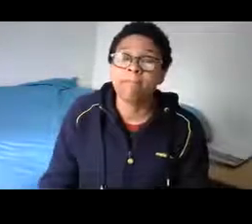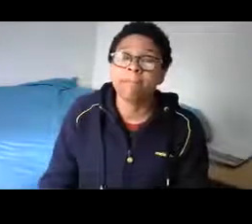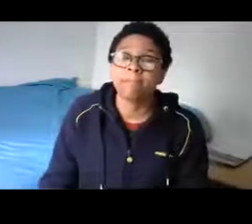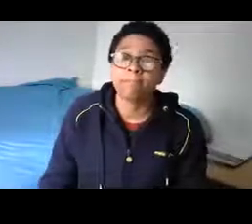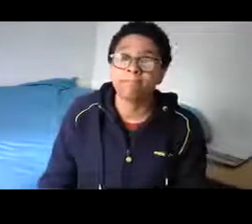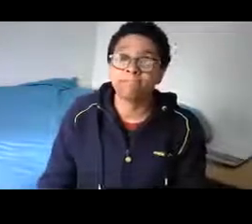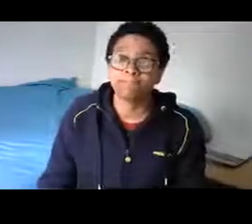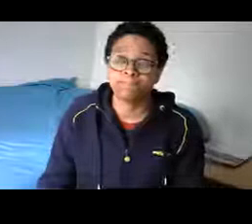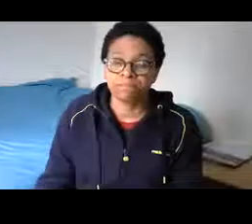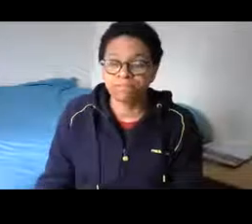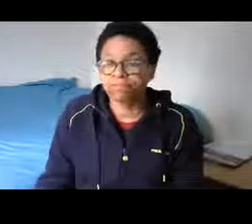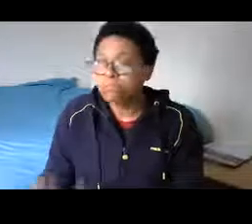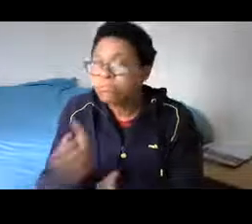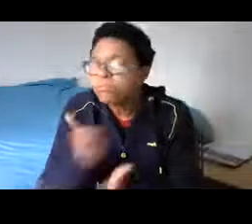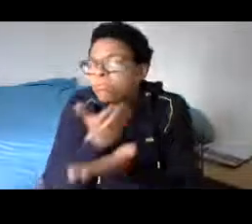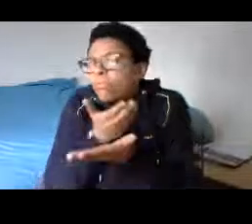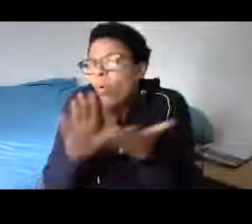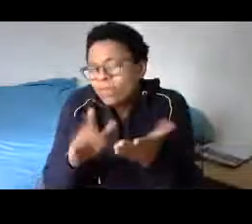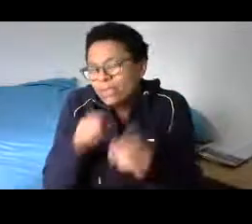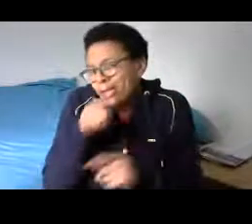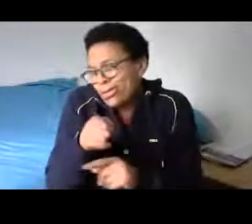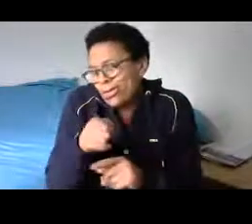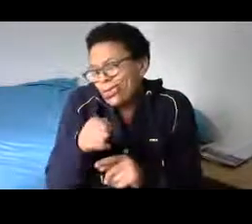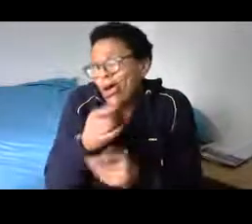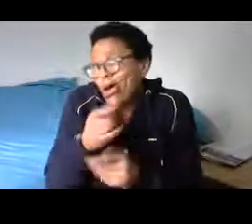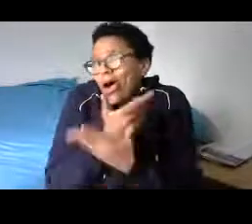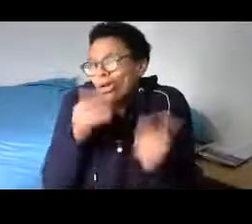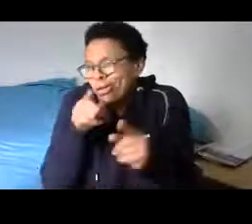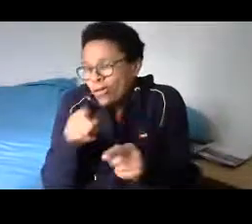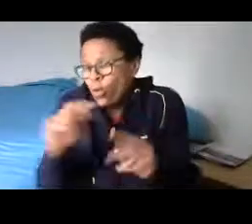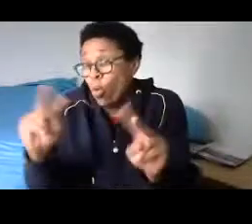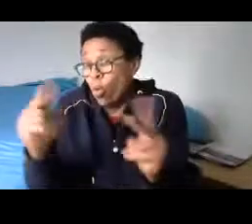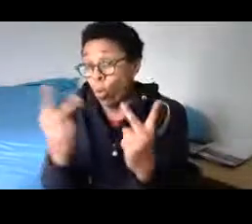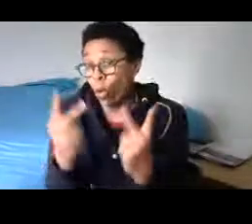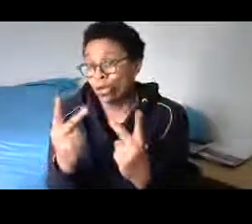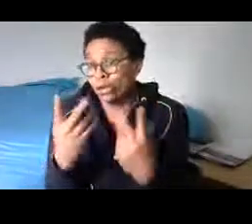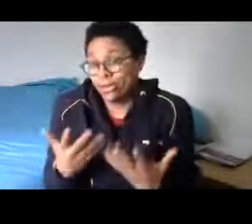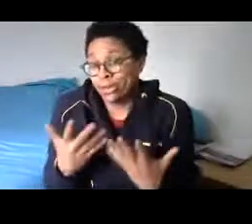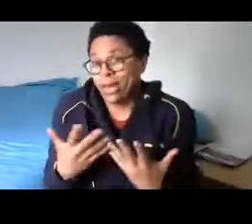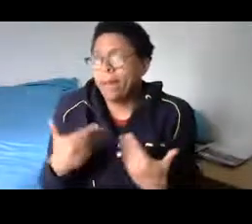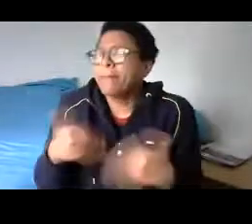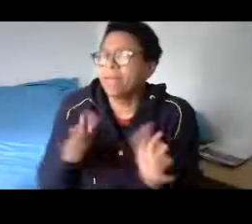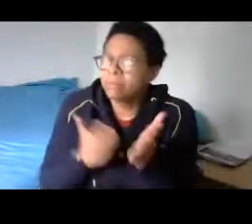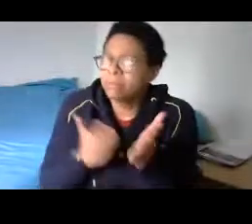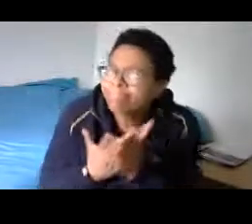obviously you probably all have been through the needs assessment, and